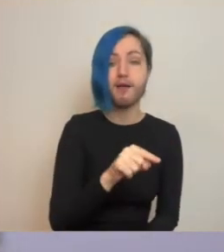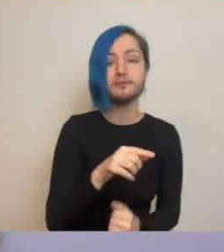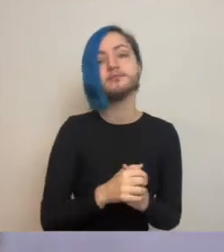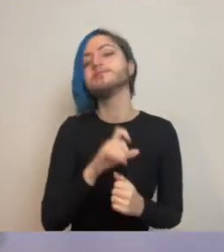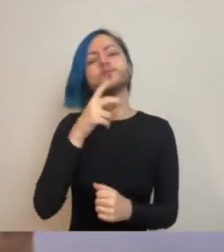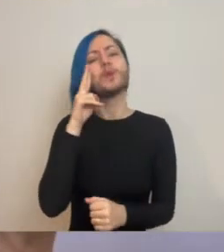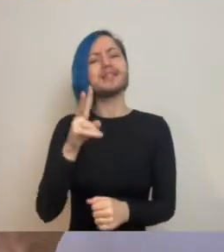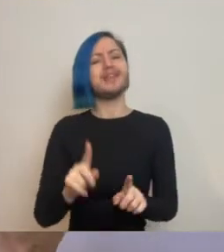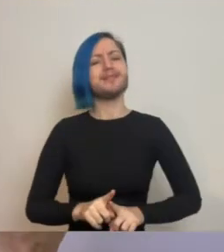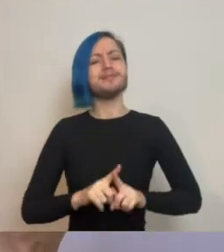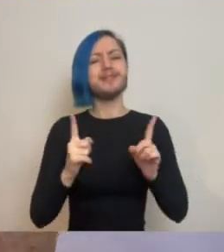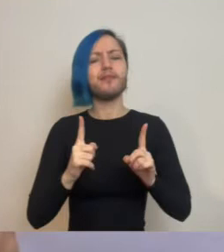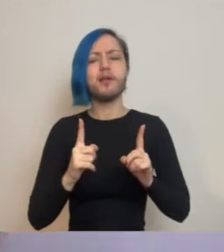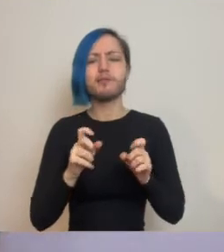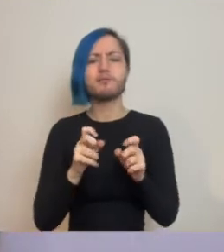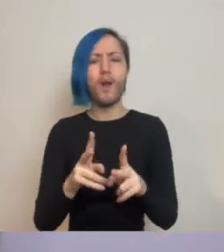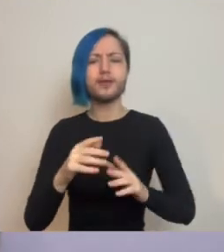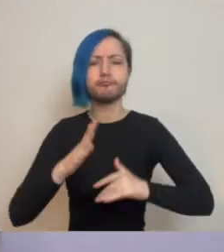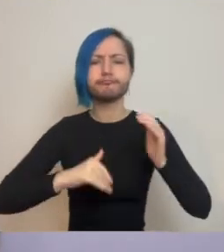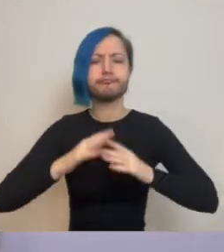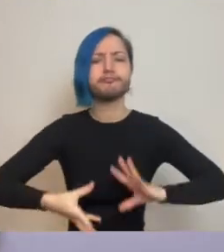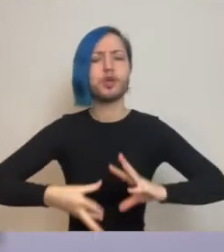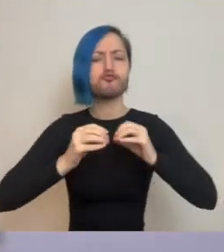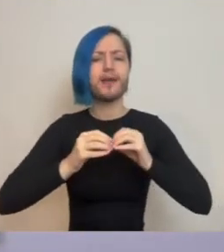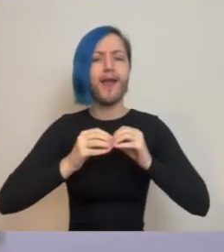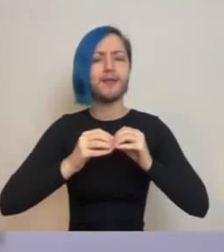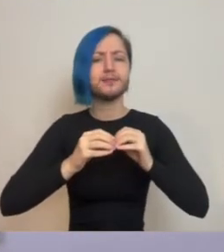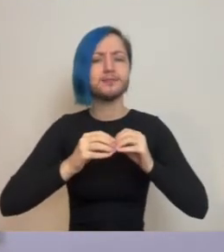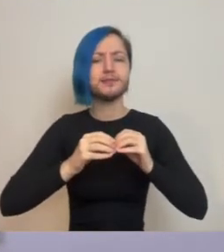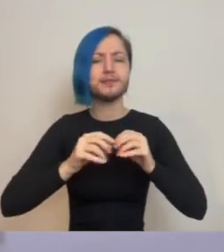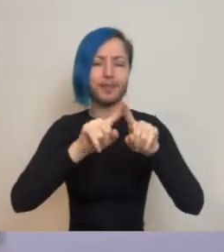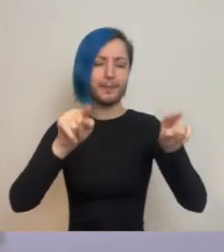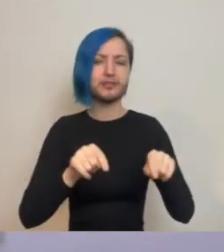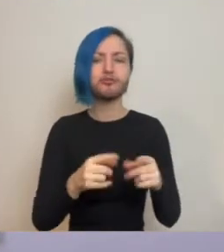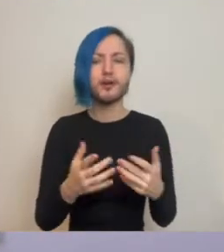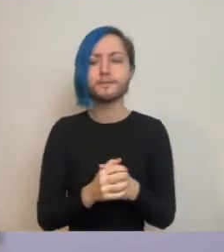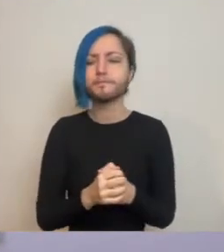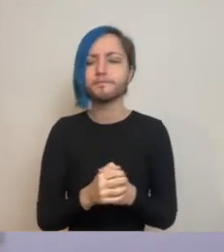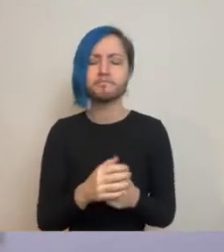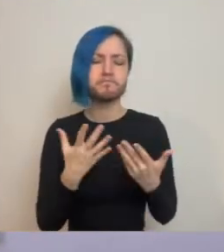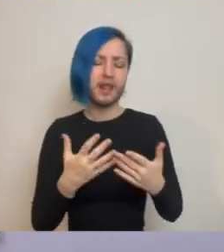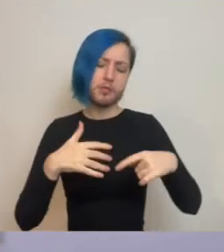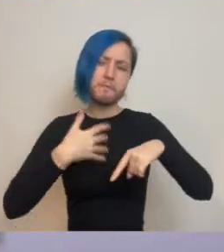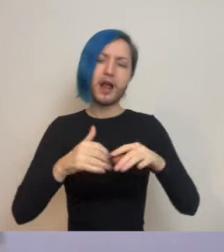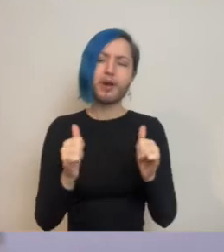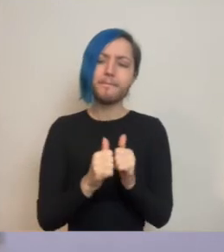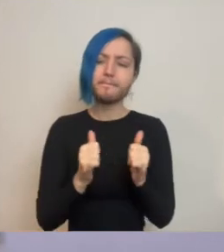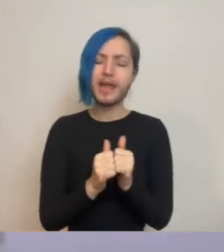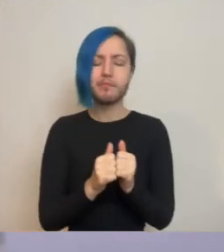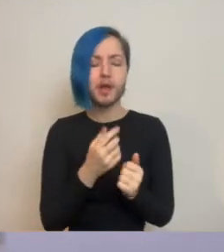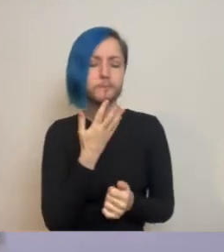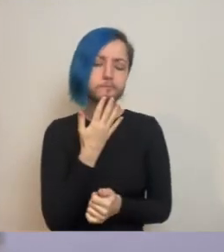see how differently we can build up the picture together. So I'm going to go over to my pieces of background paper. I'm going to